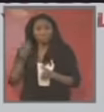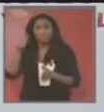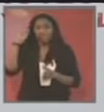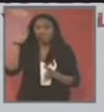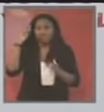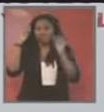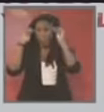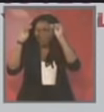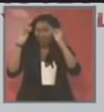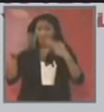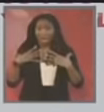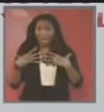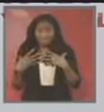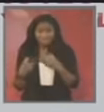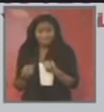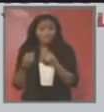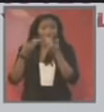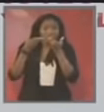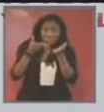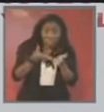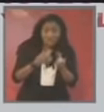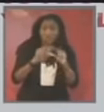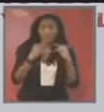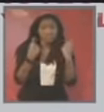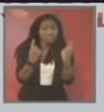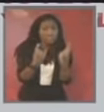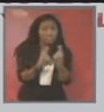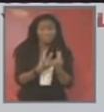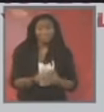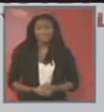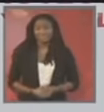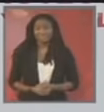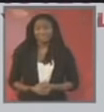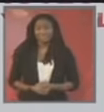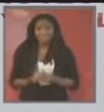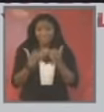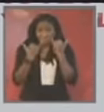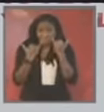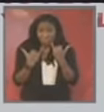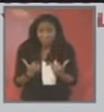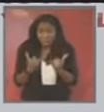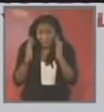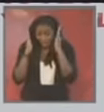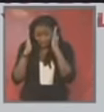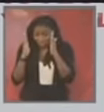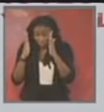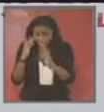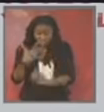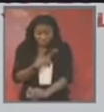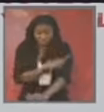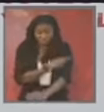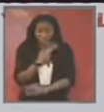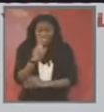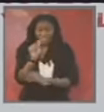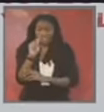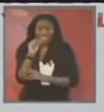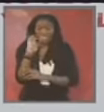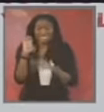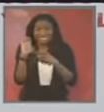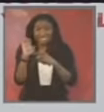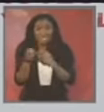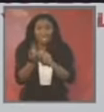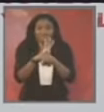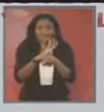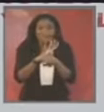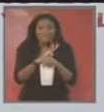Ministry of Health post on that group. But for this particular vaccine, COVID-19, we have created some ad hoc positions, and Professor